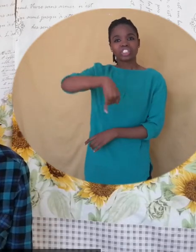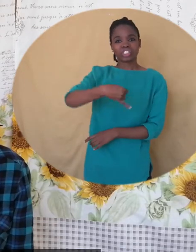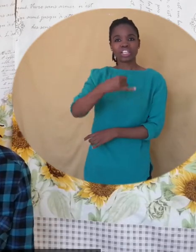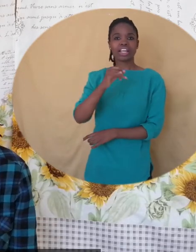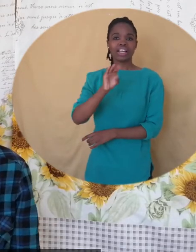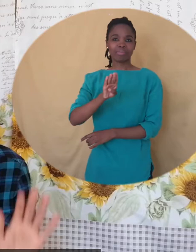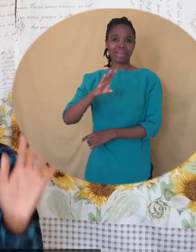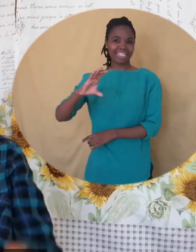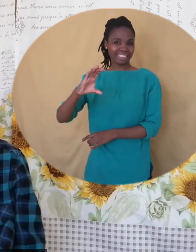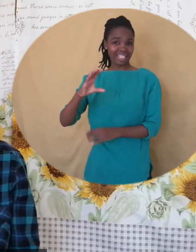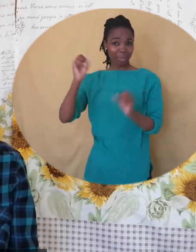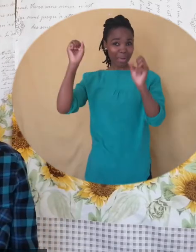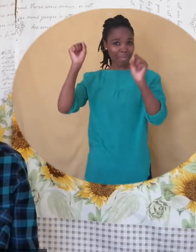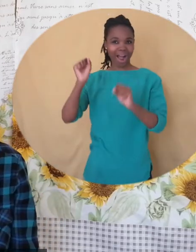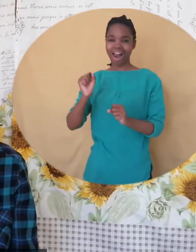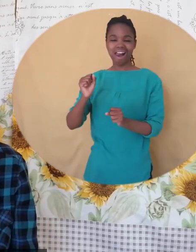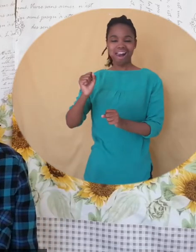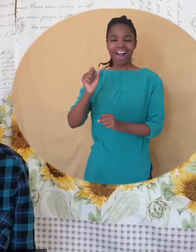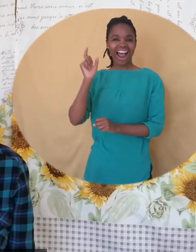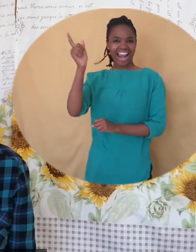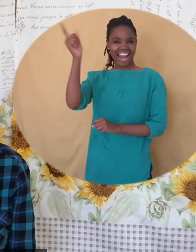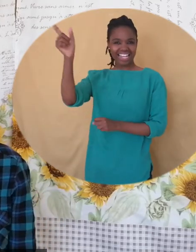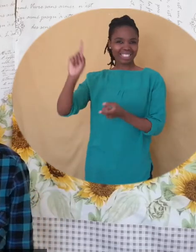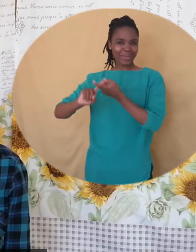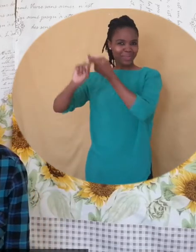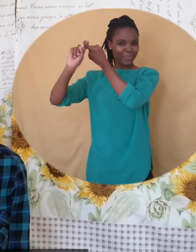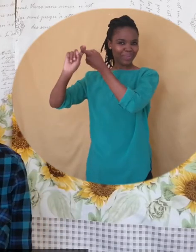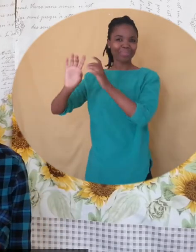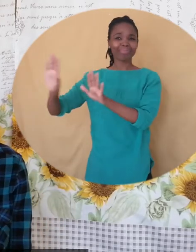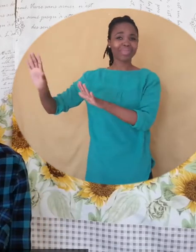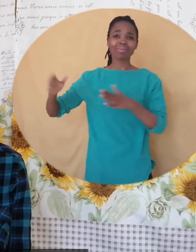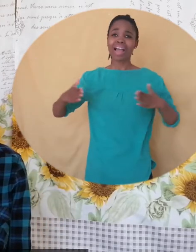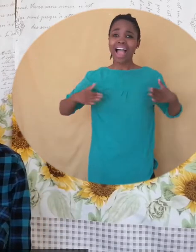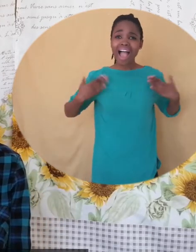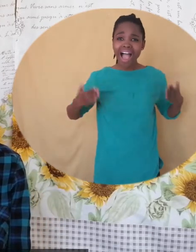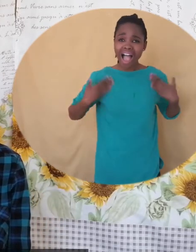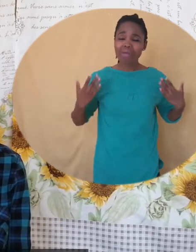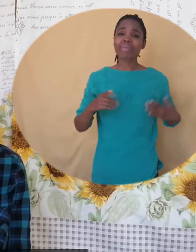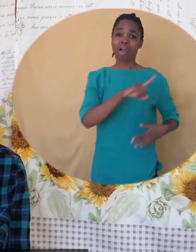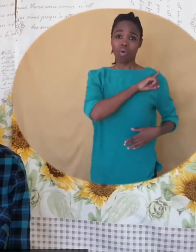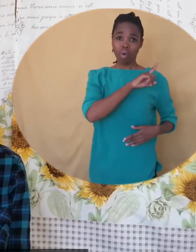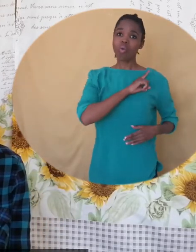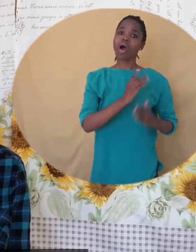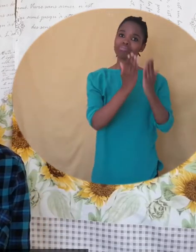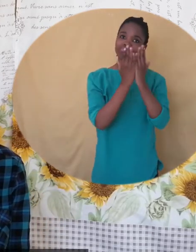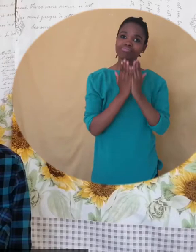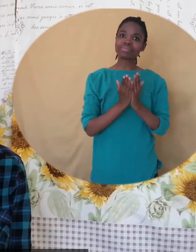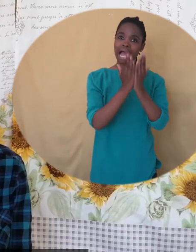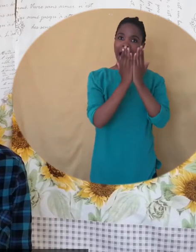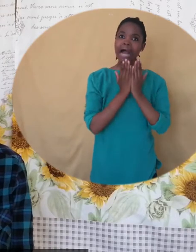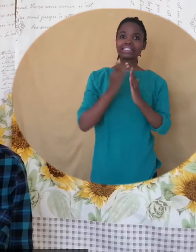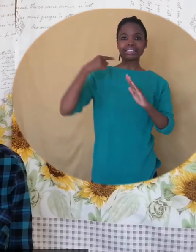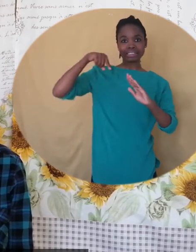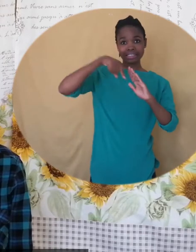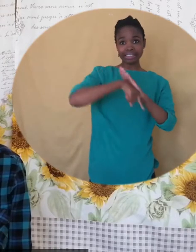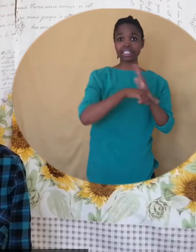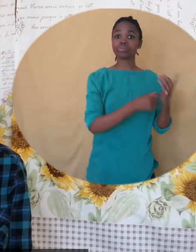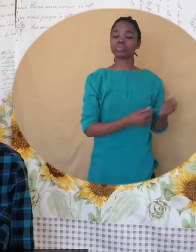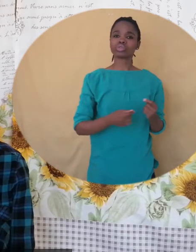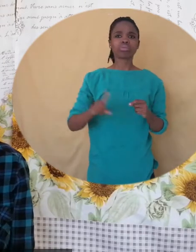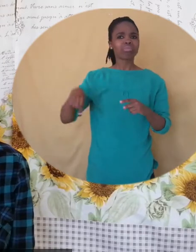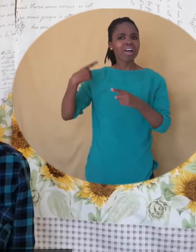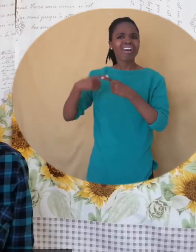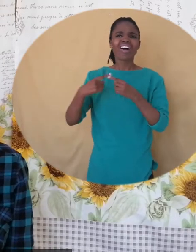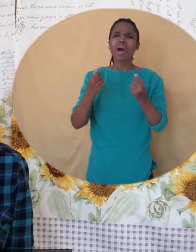called JBC, but that's a topic for another day. And I'm so glad that I took the time to invest in studying the